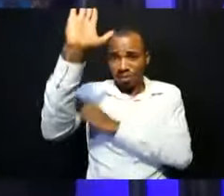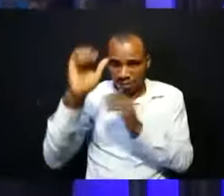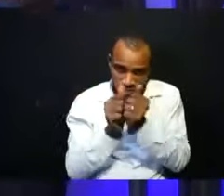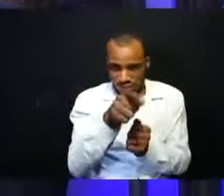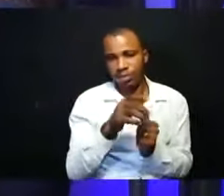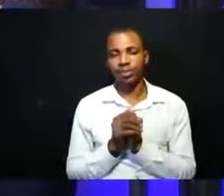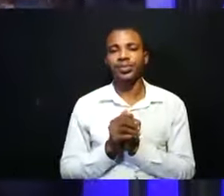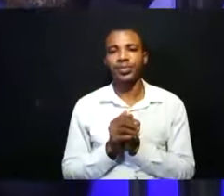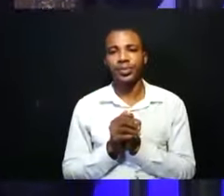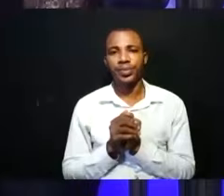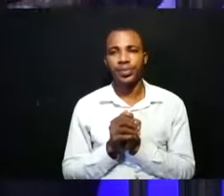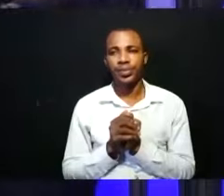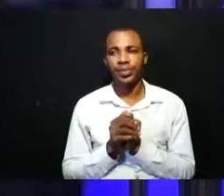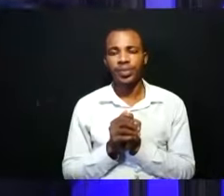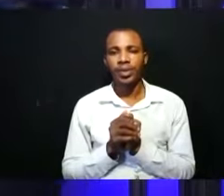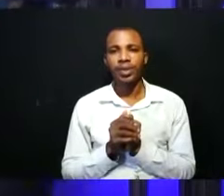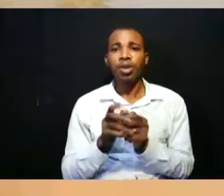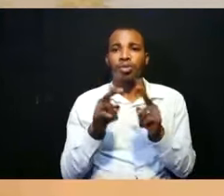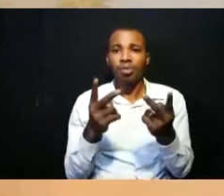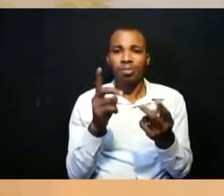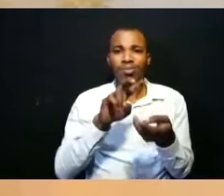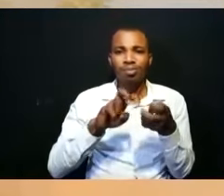and go to him in